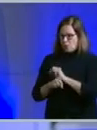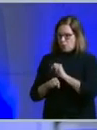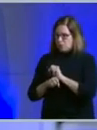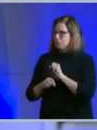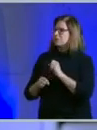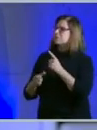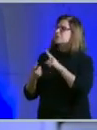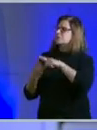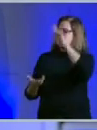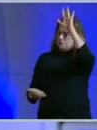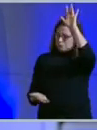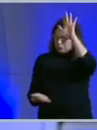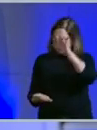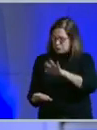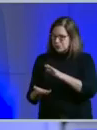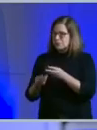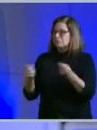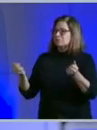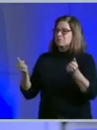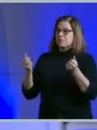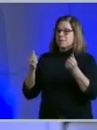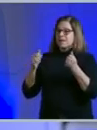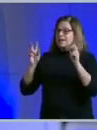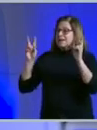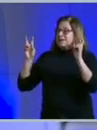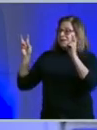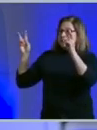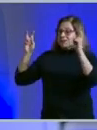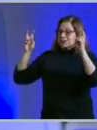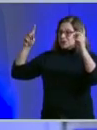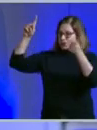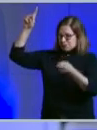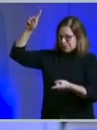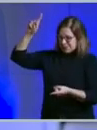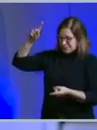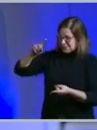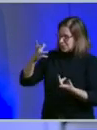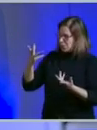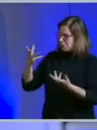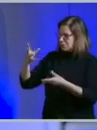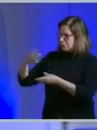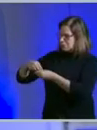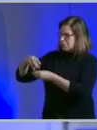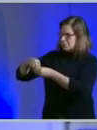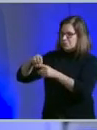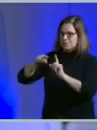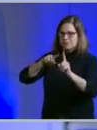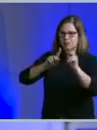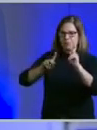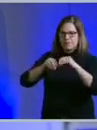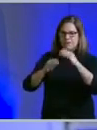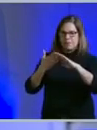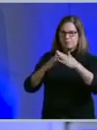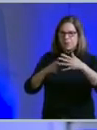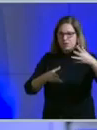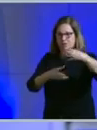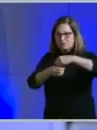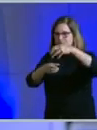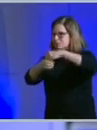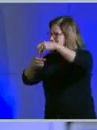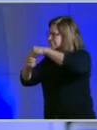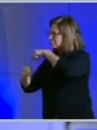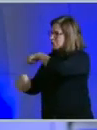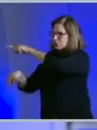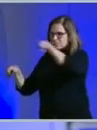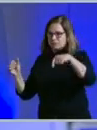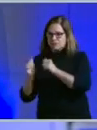this larger issue of violence in our community, has been to go to those communities, go right into the face of the heart of the